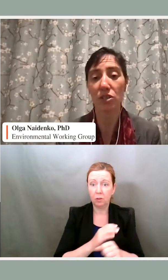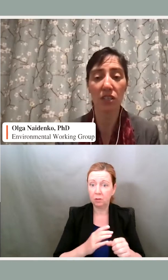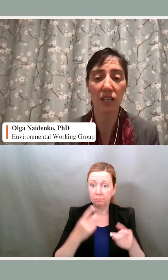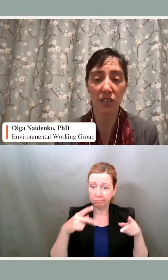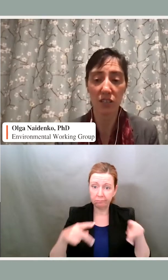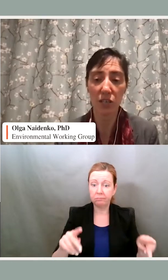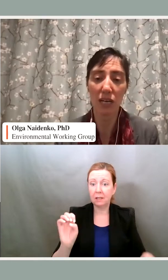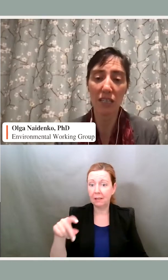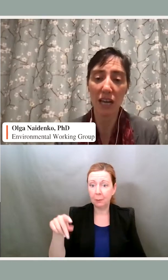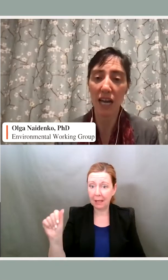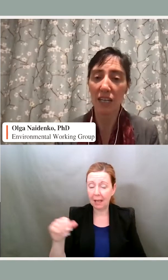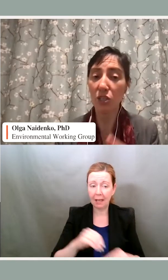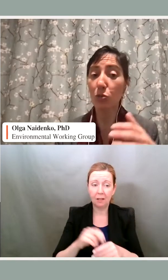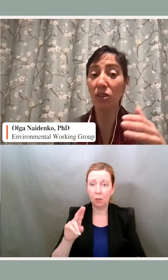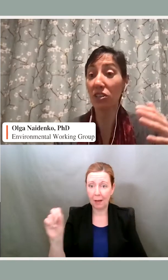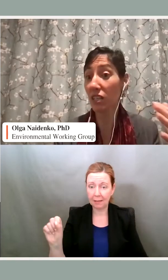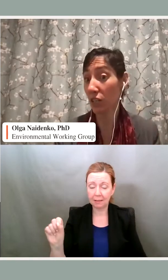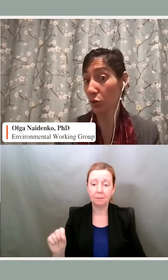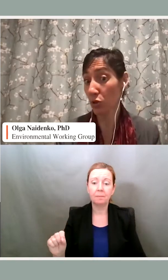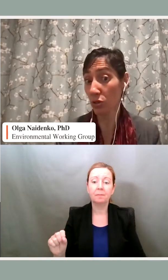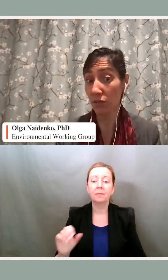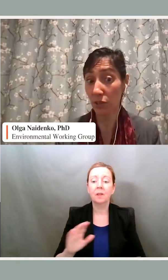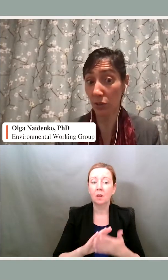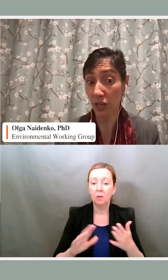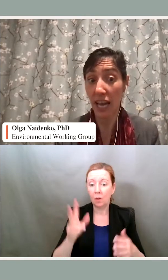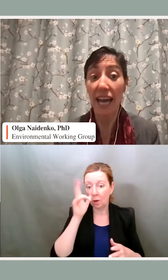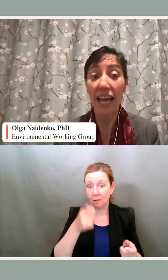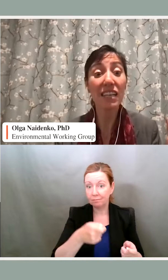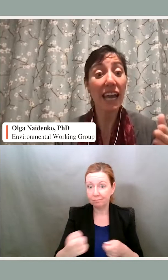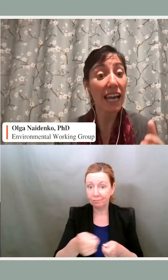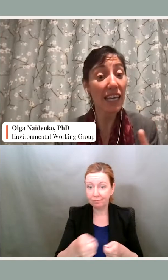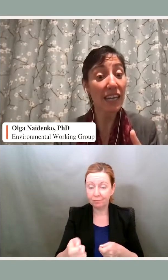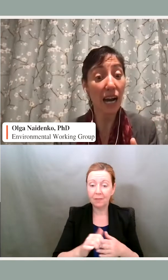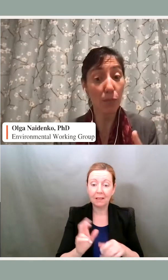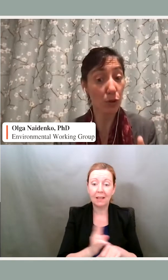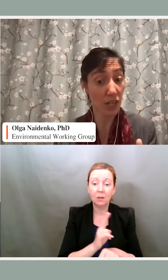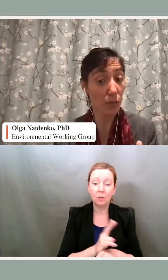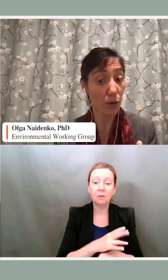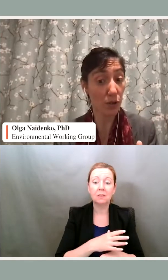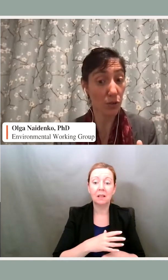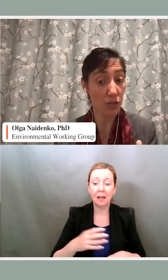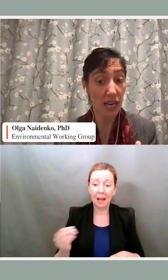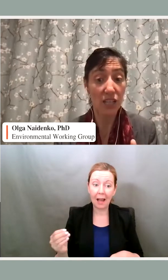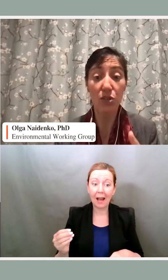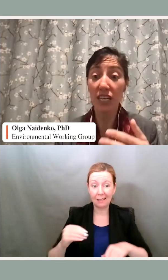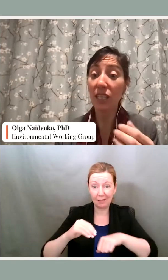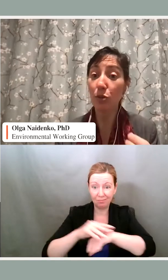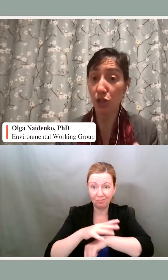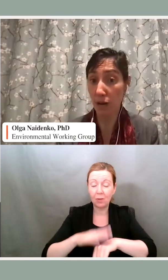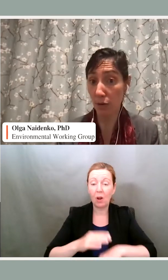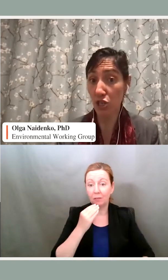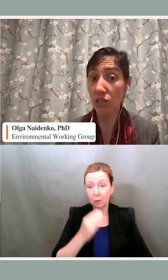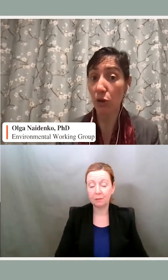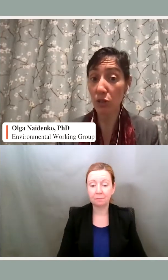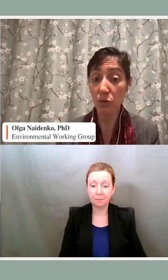regulates pesticides in the US, that those pesticides are used on the field and they end up on our produce. So the